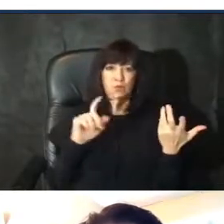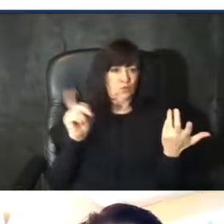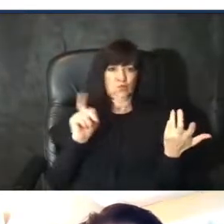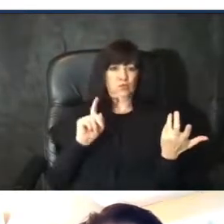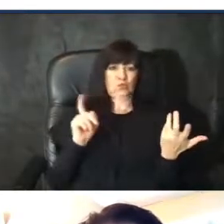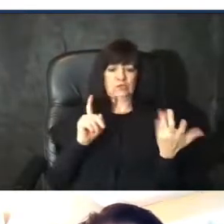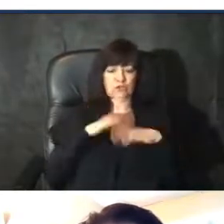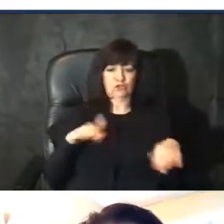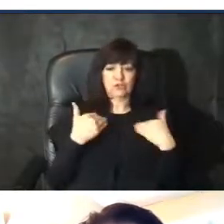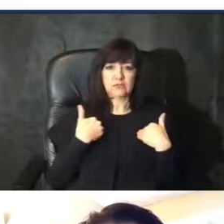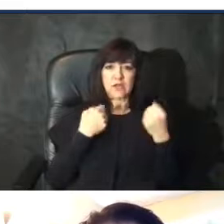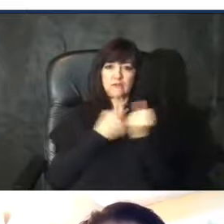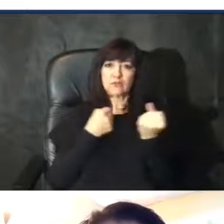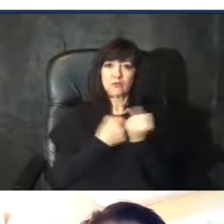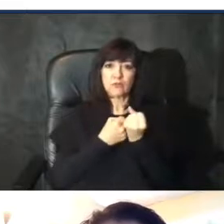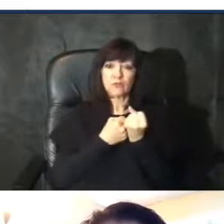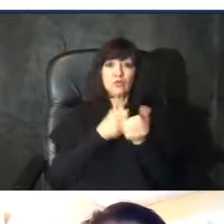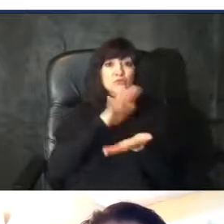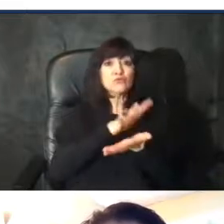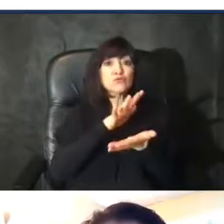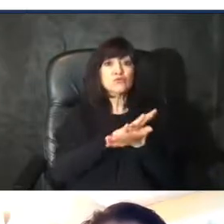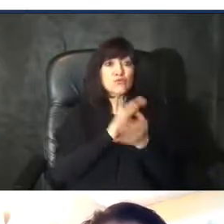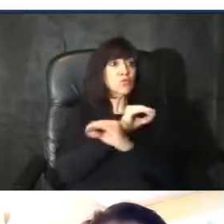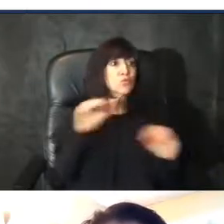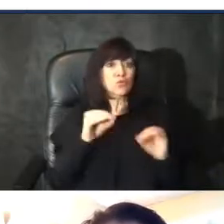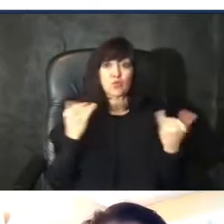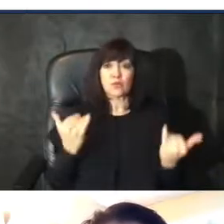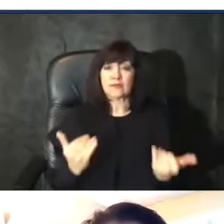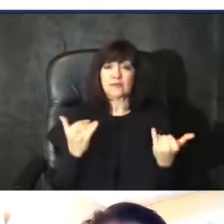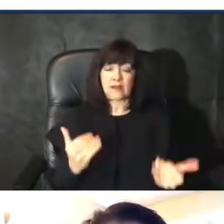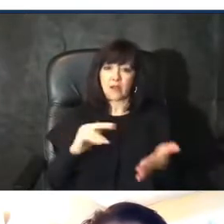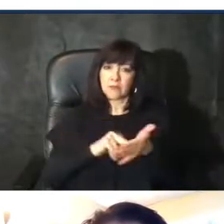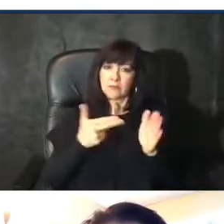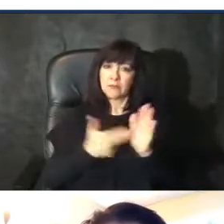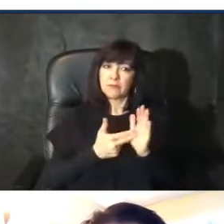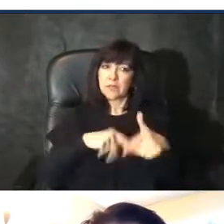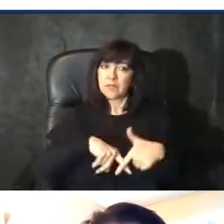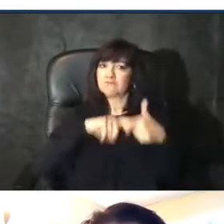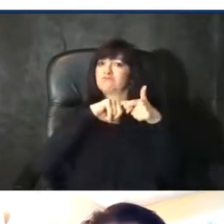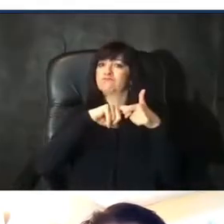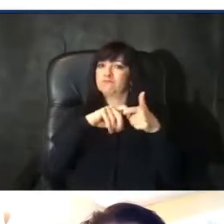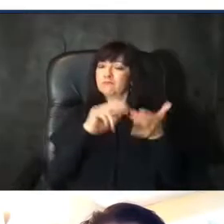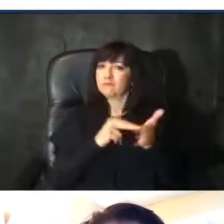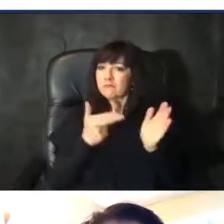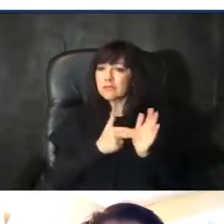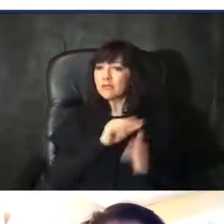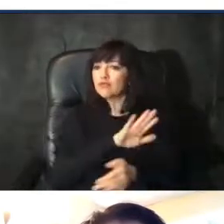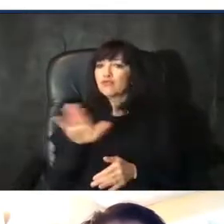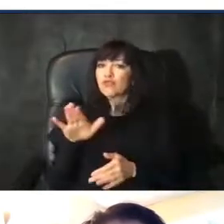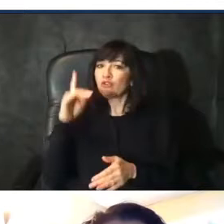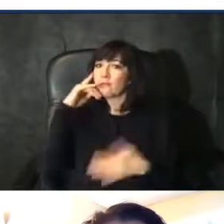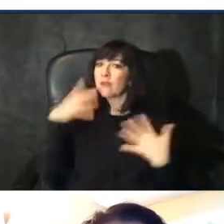perspective. So what we know is that many children have mental health issues, that COVID